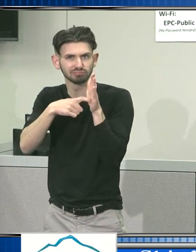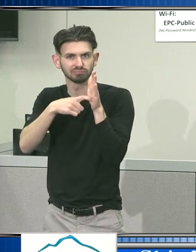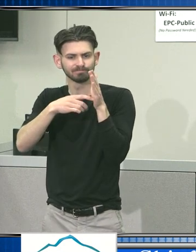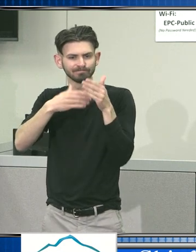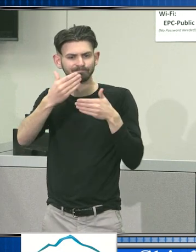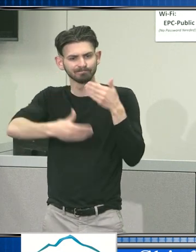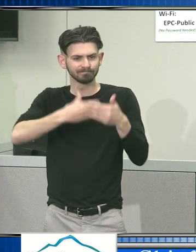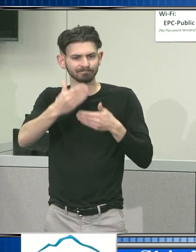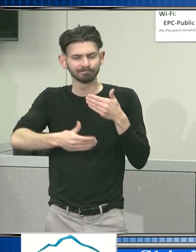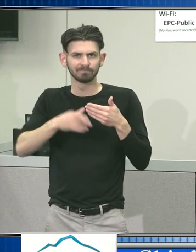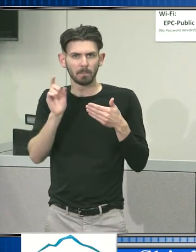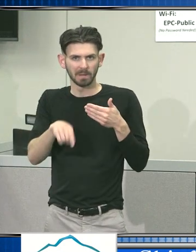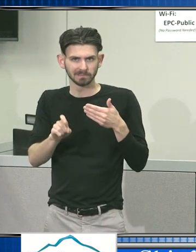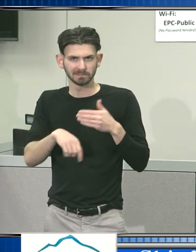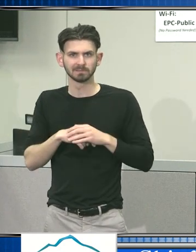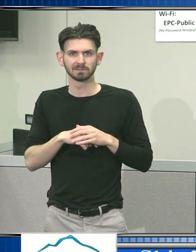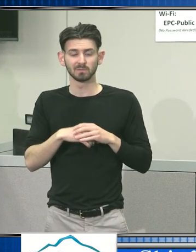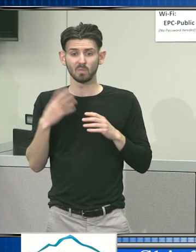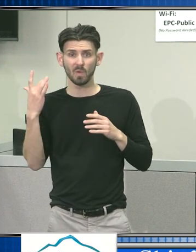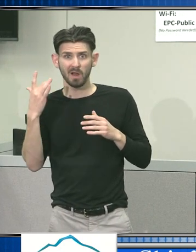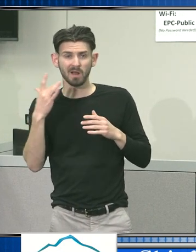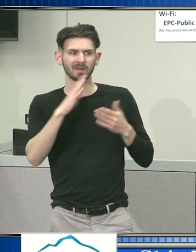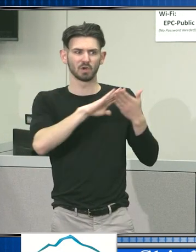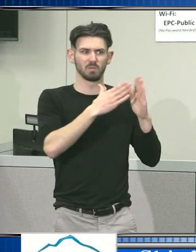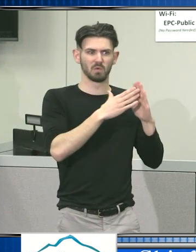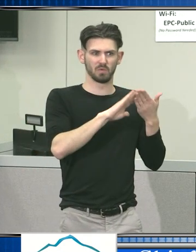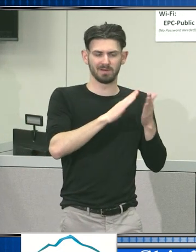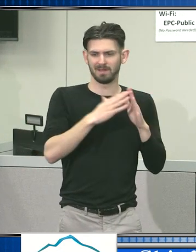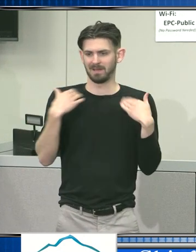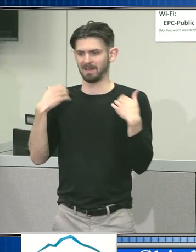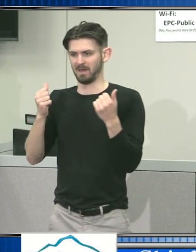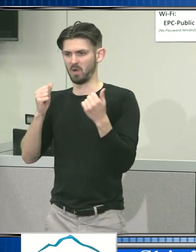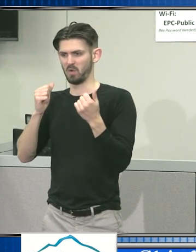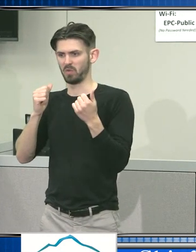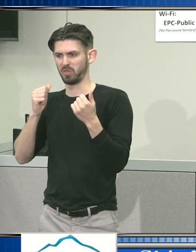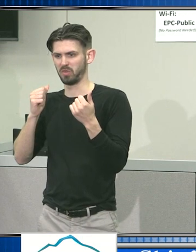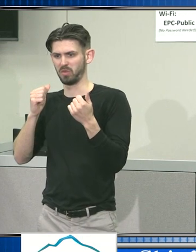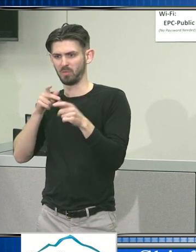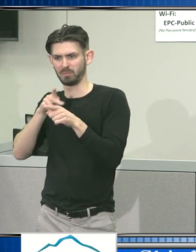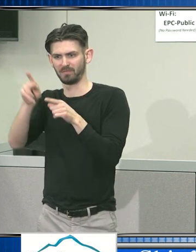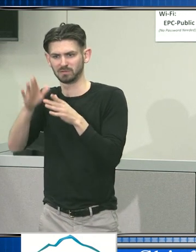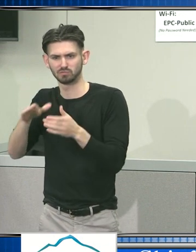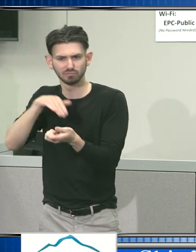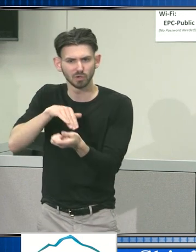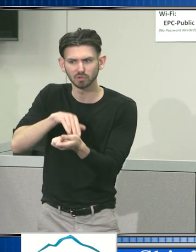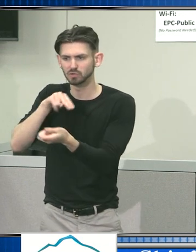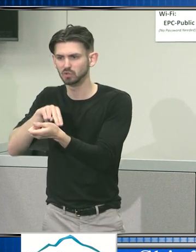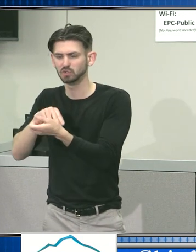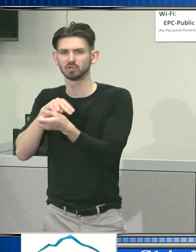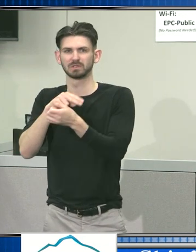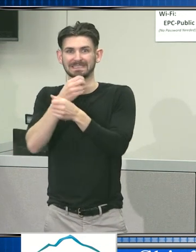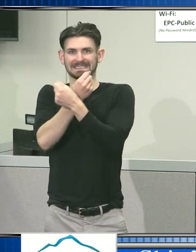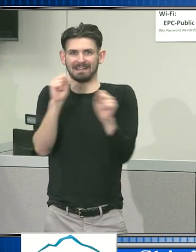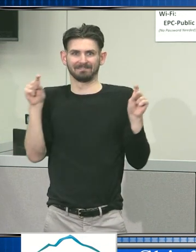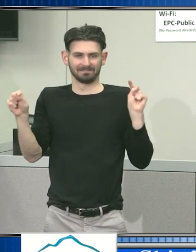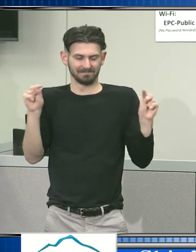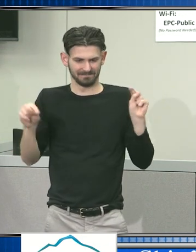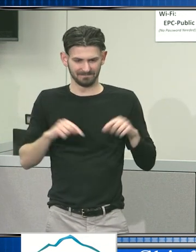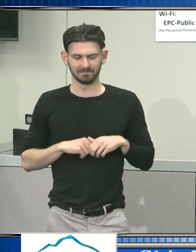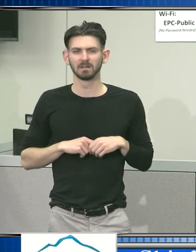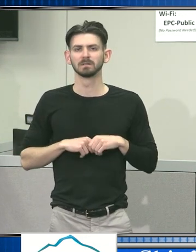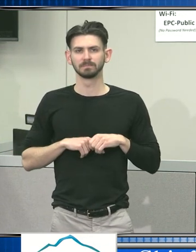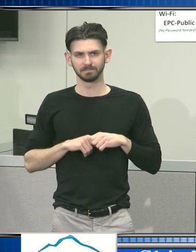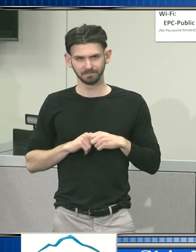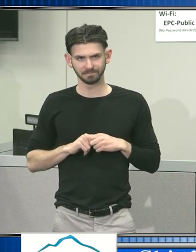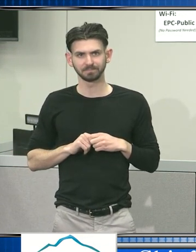keep our community safe, in order to keep our healthcare workers safe in the pre-hospital setting as well as in